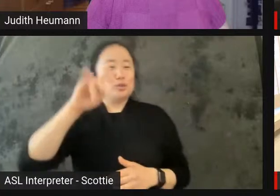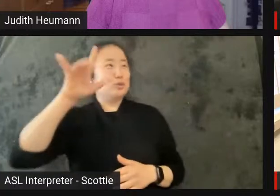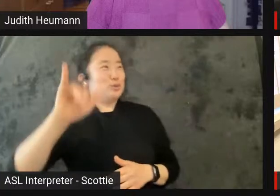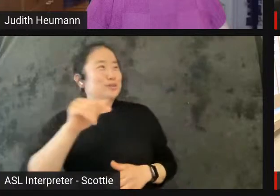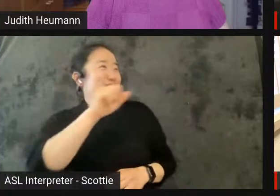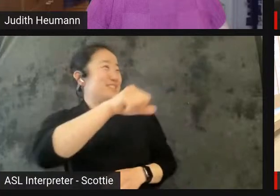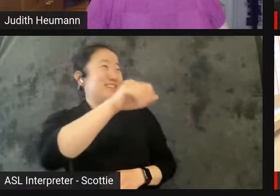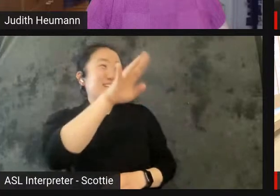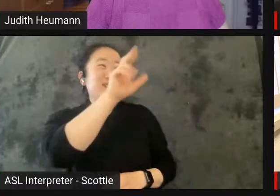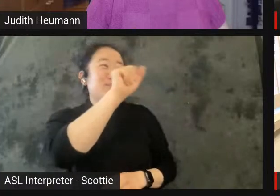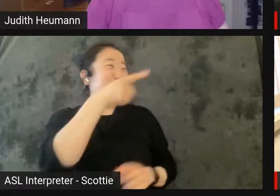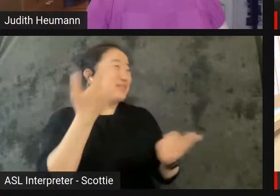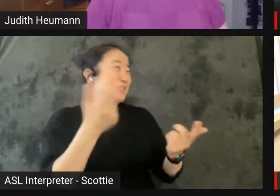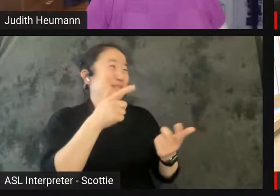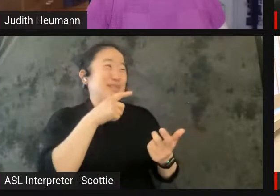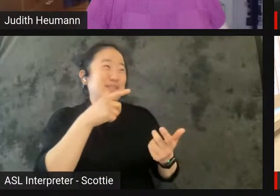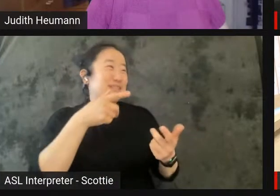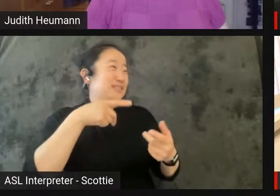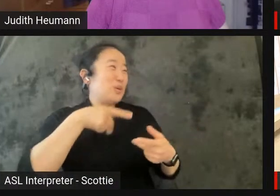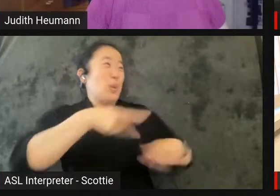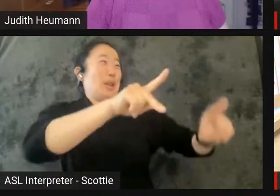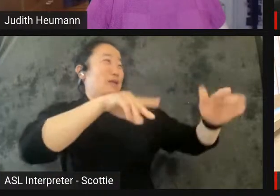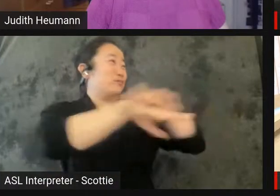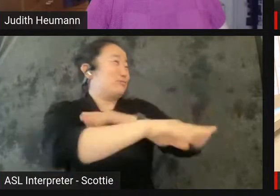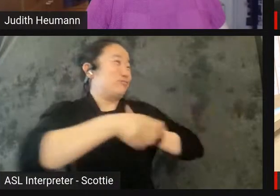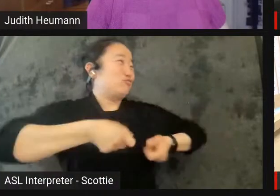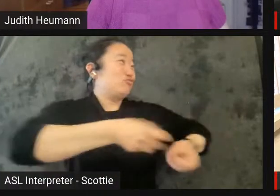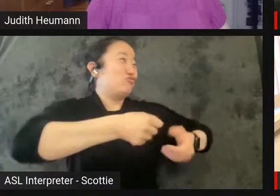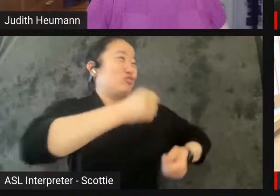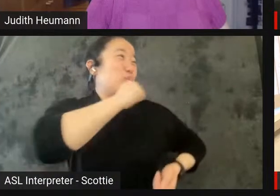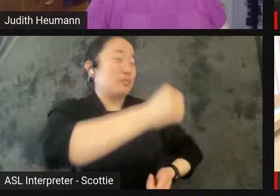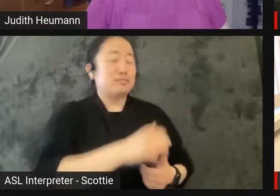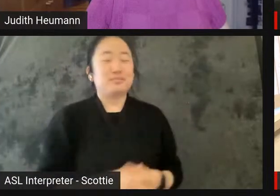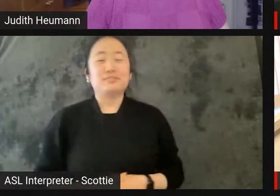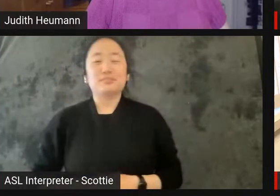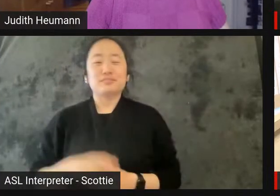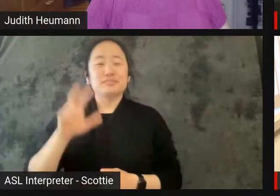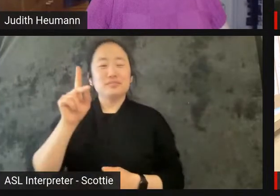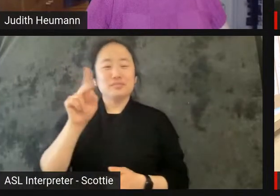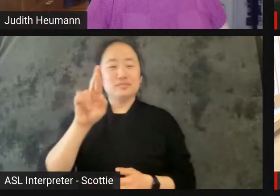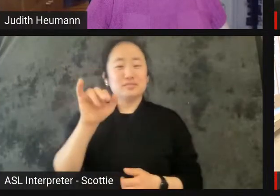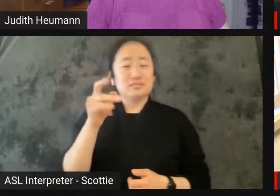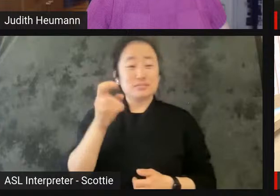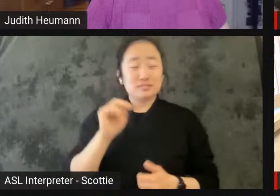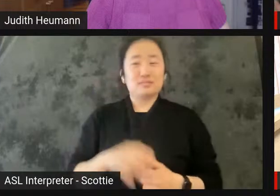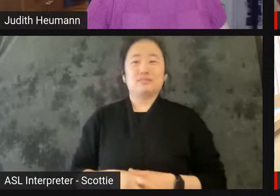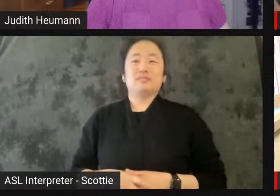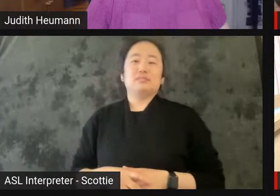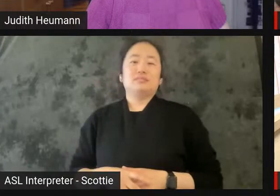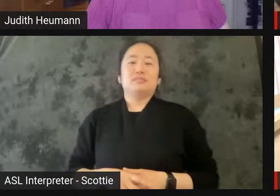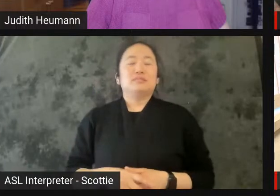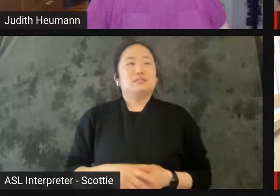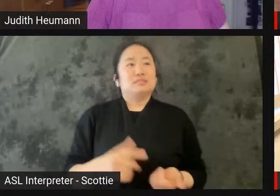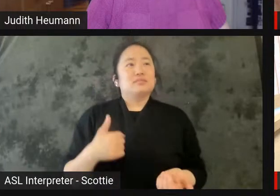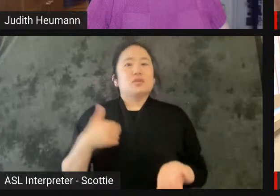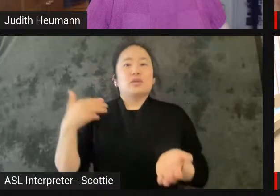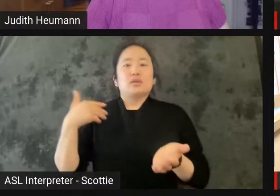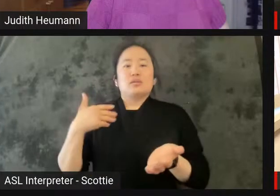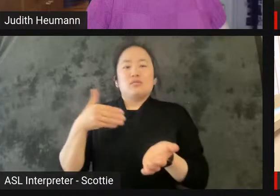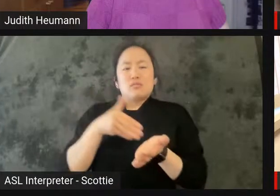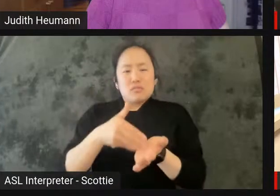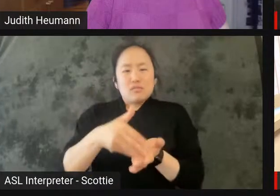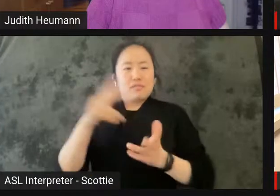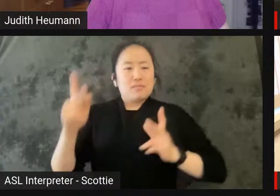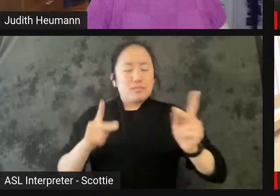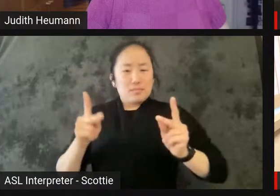the end, this movement. And I also think as a result that the other thing is that often people acquire disabilities